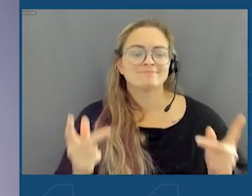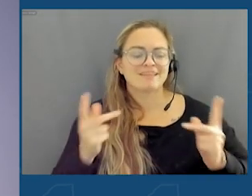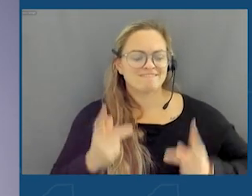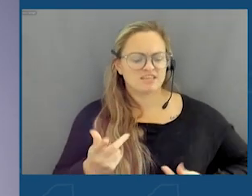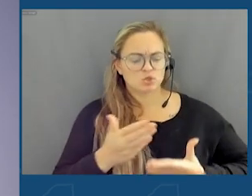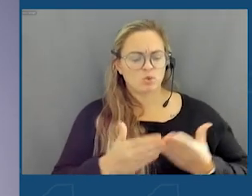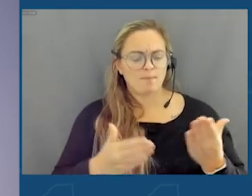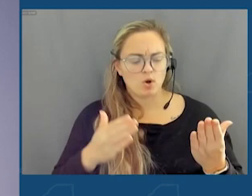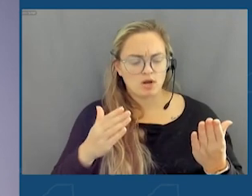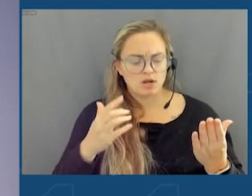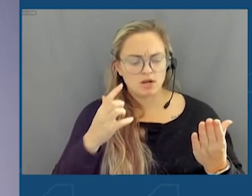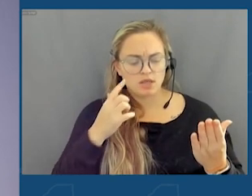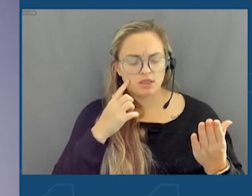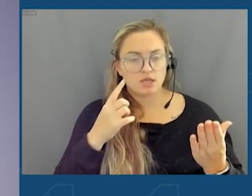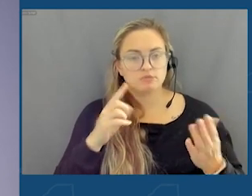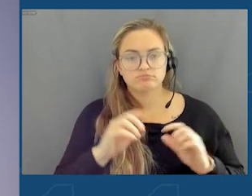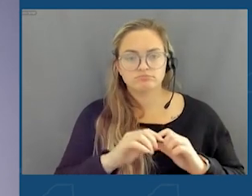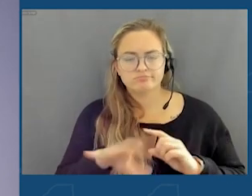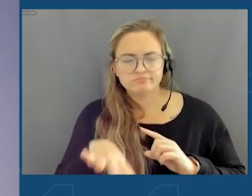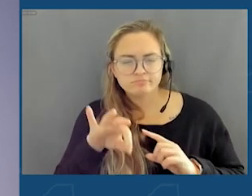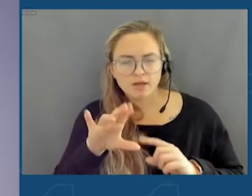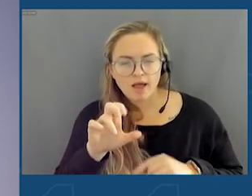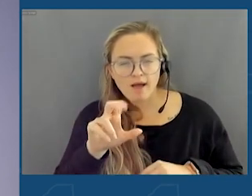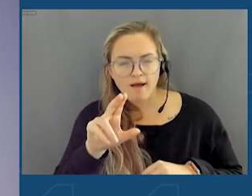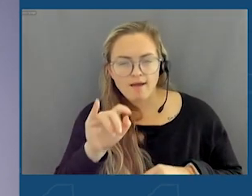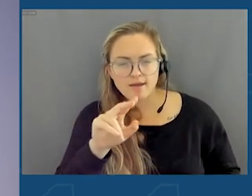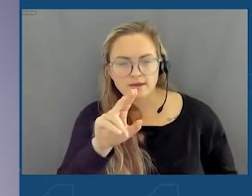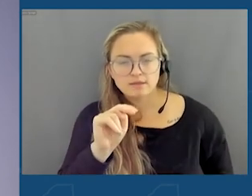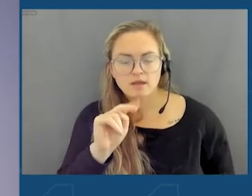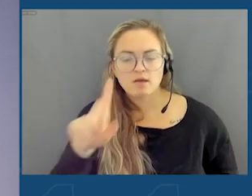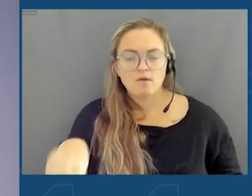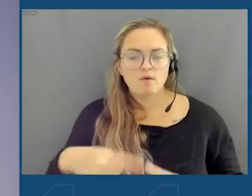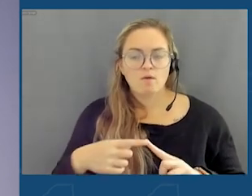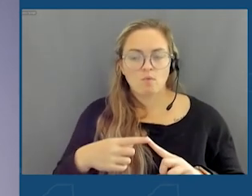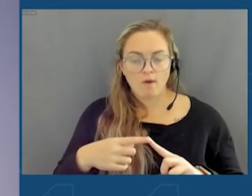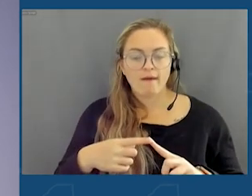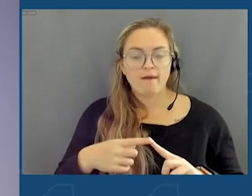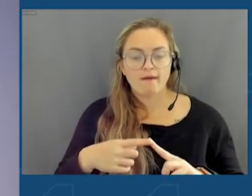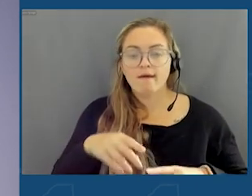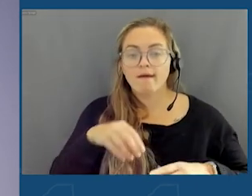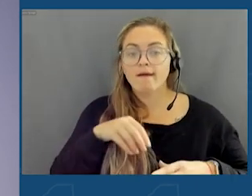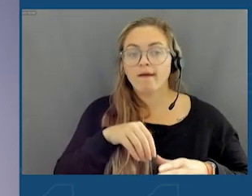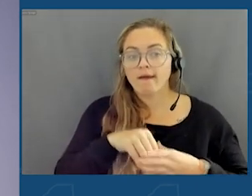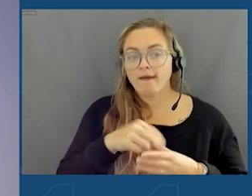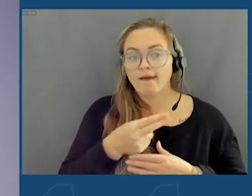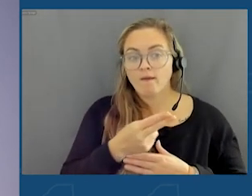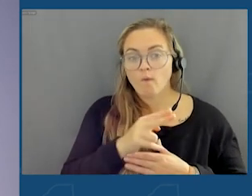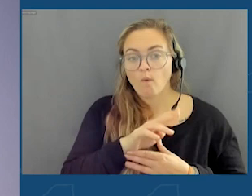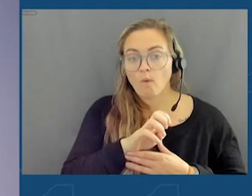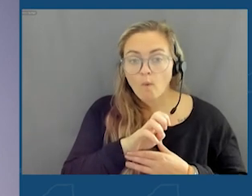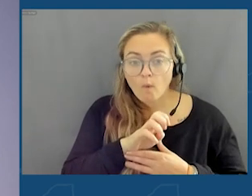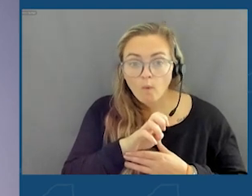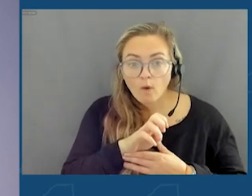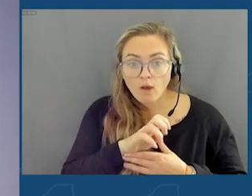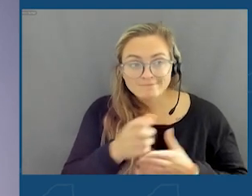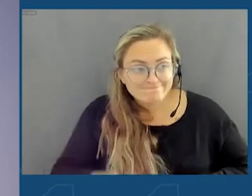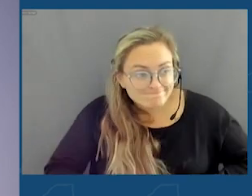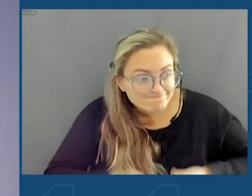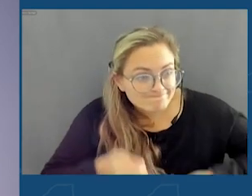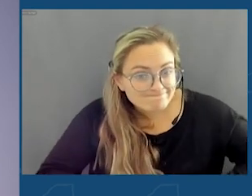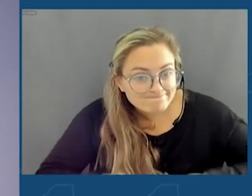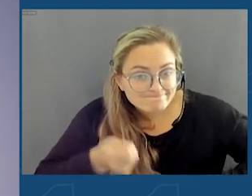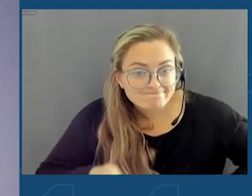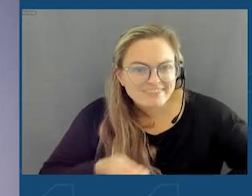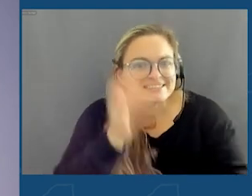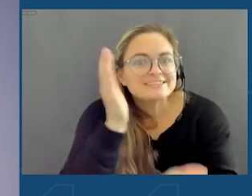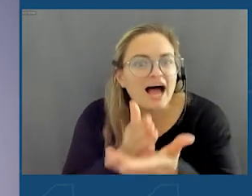was discovered by Einstein, that when you are in a hole, stop digging. We are in a hole